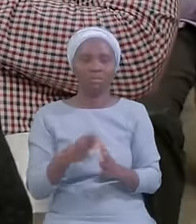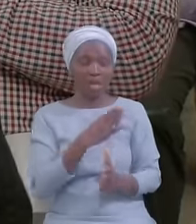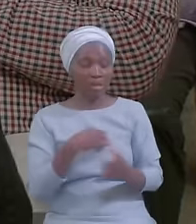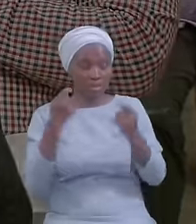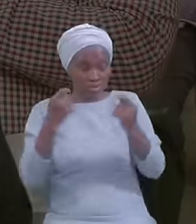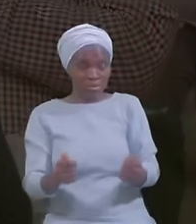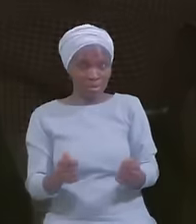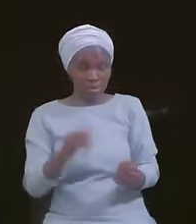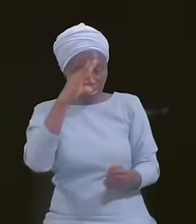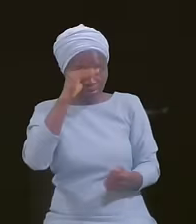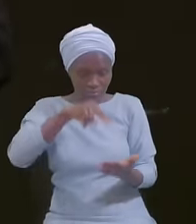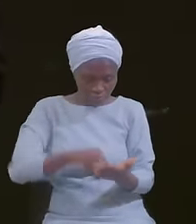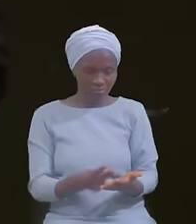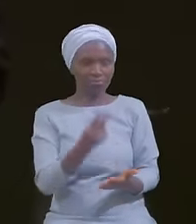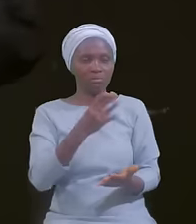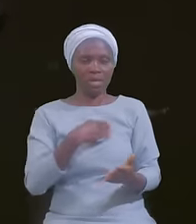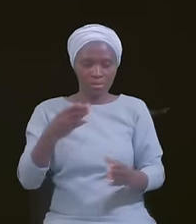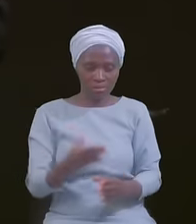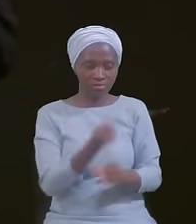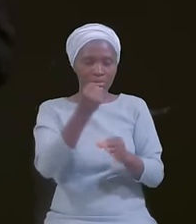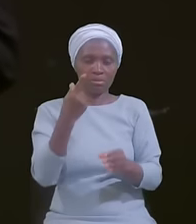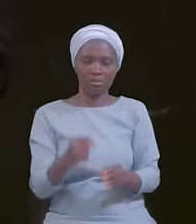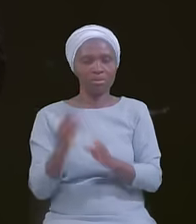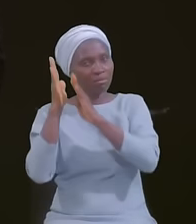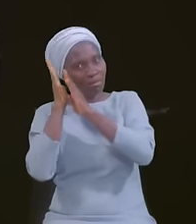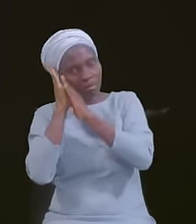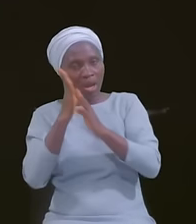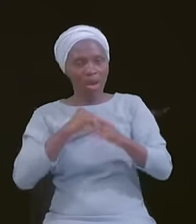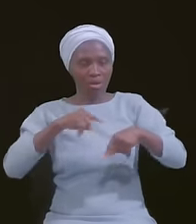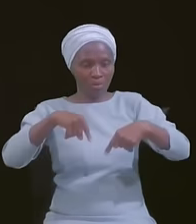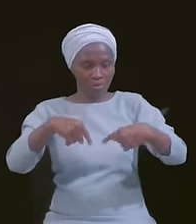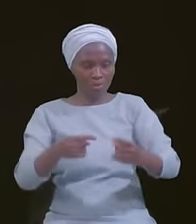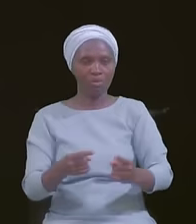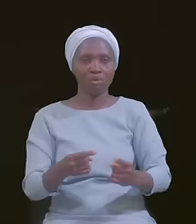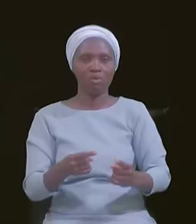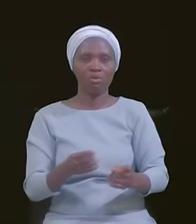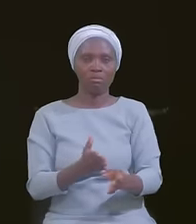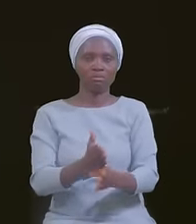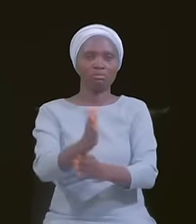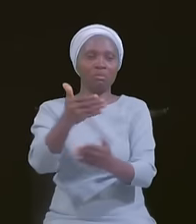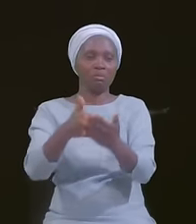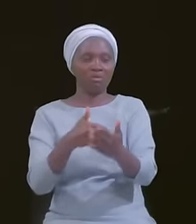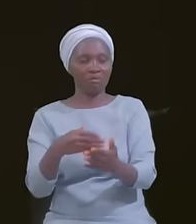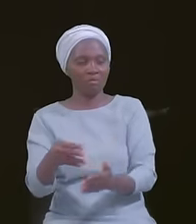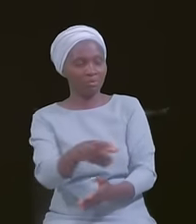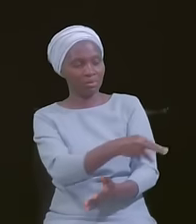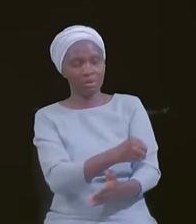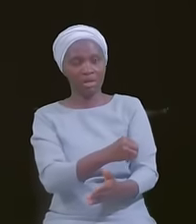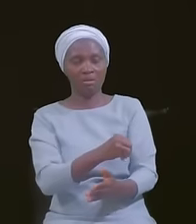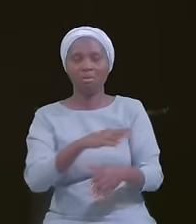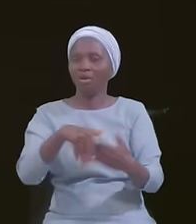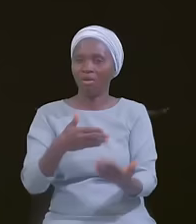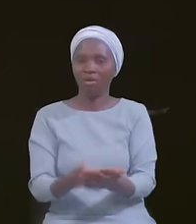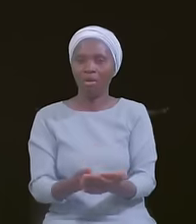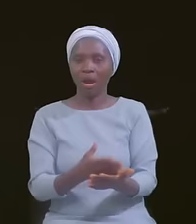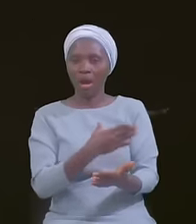arose, and he took up the bed, and went forth before them all, in so much